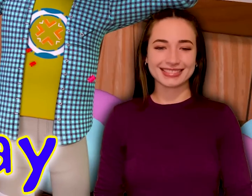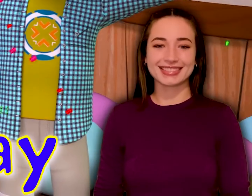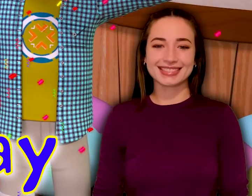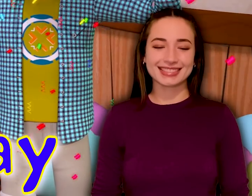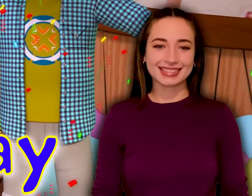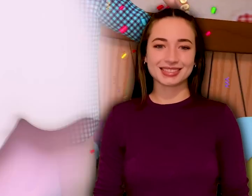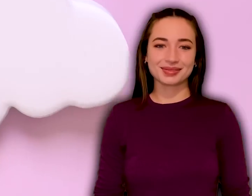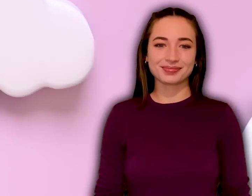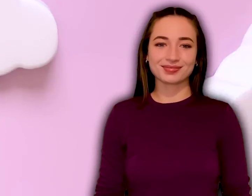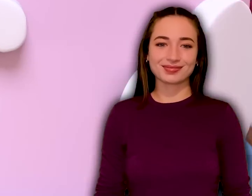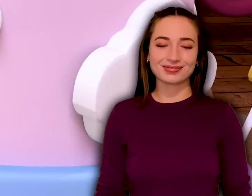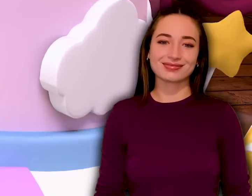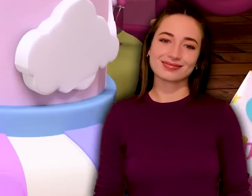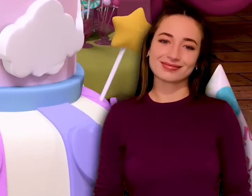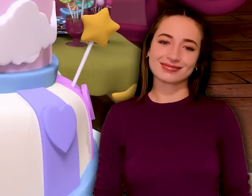happy